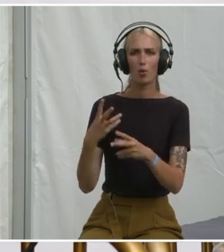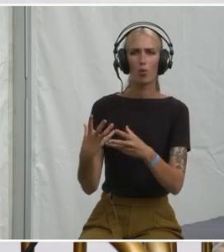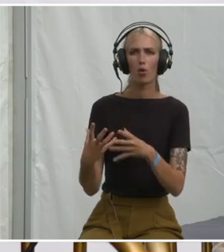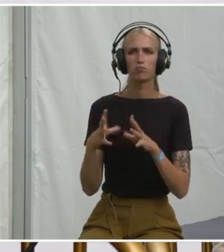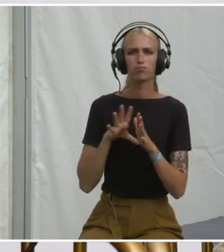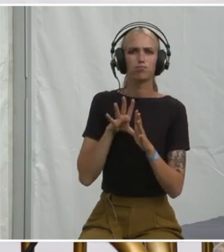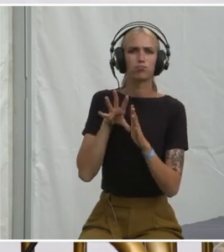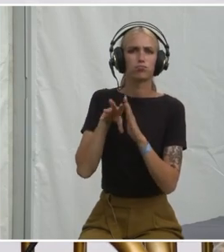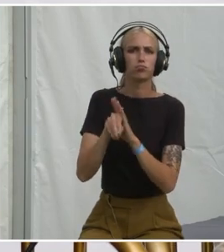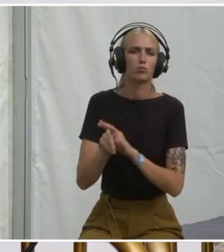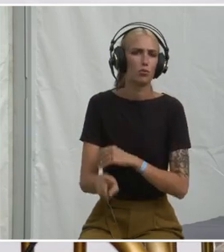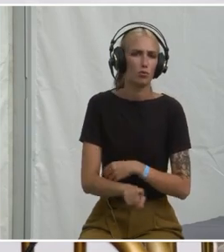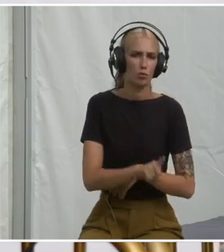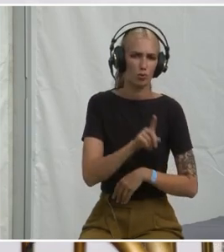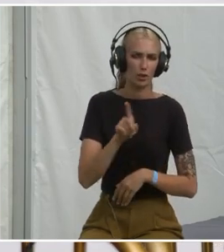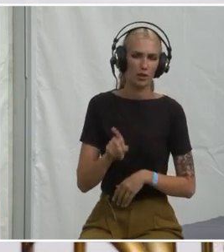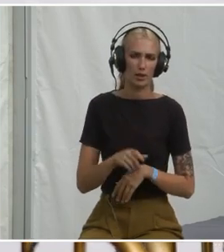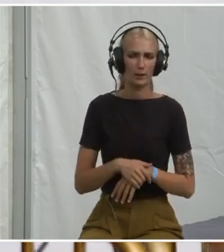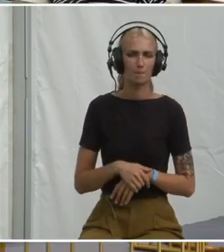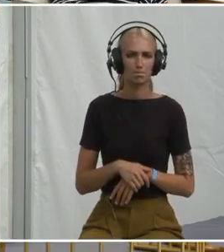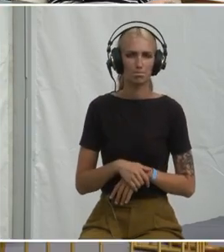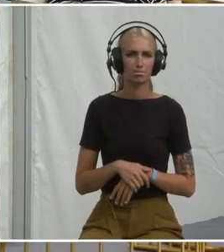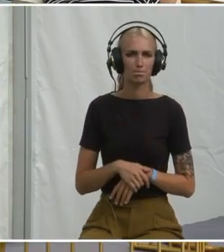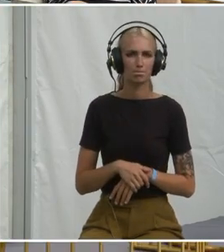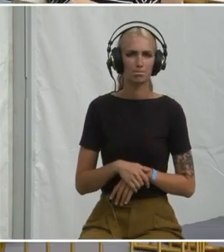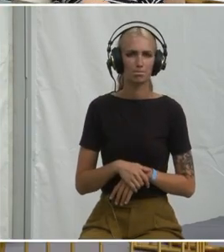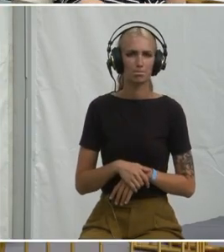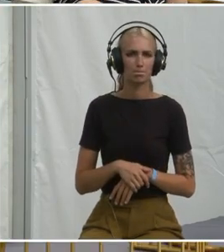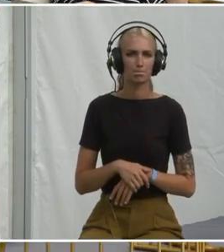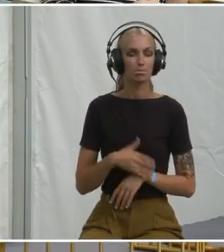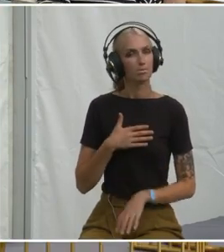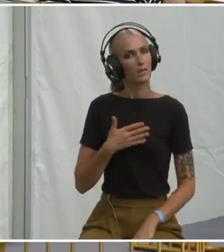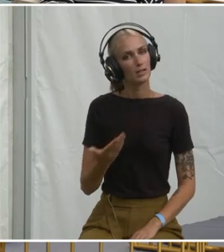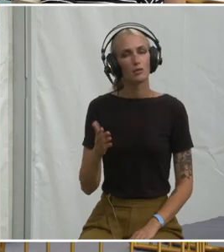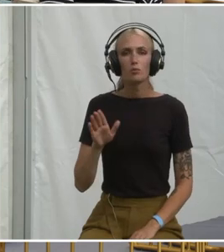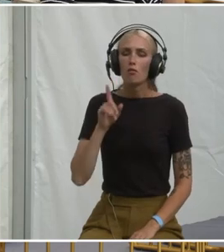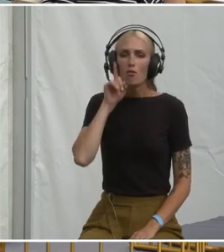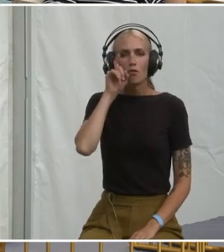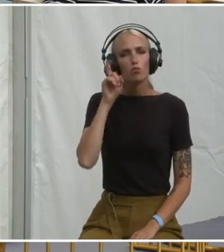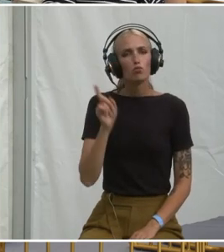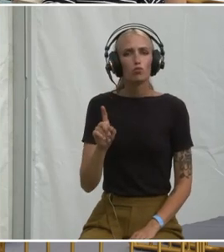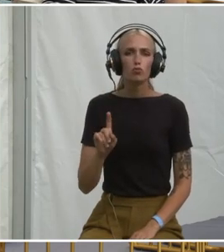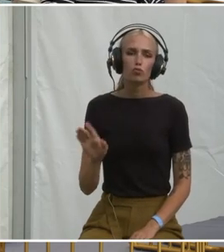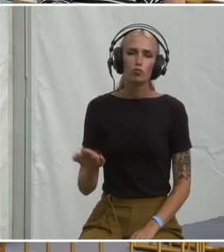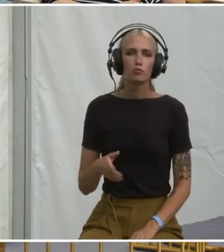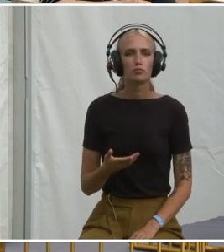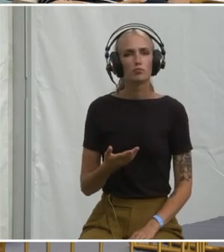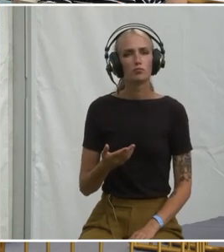lives of people. Ave, so what impacts you feel in your life, personal life?